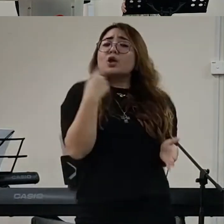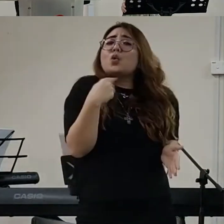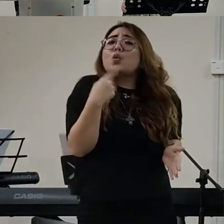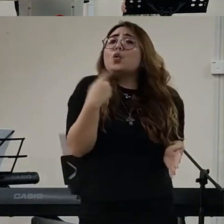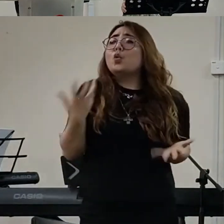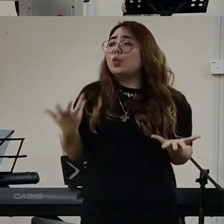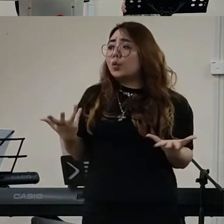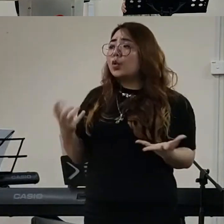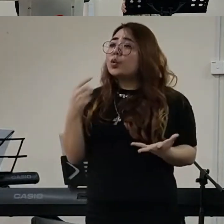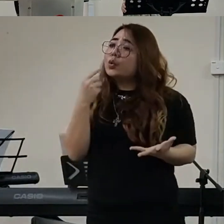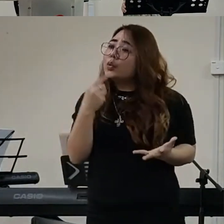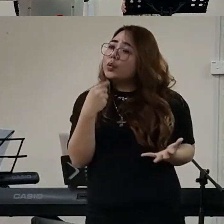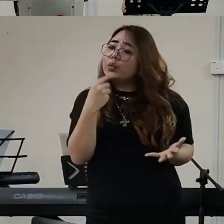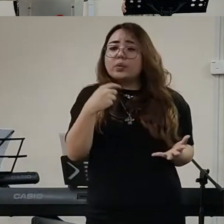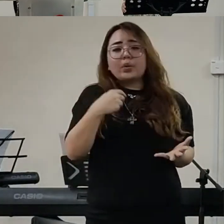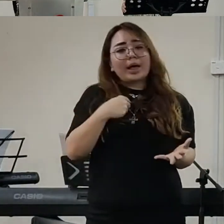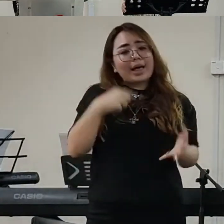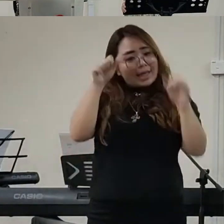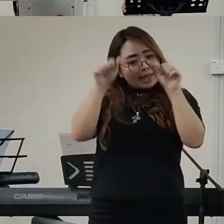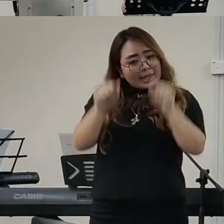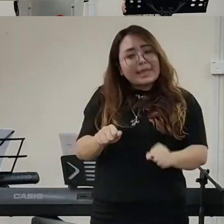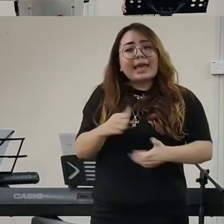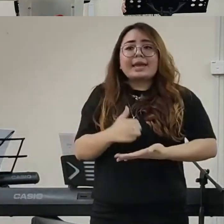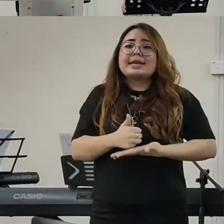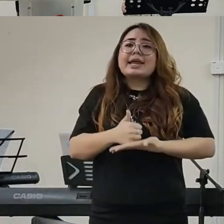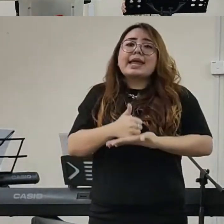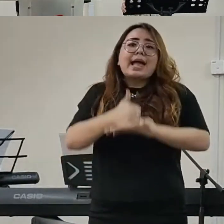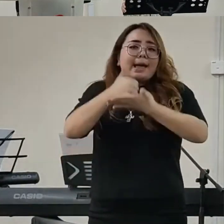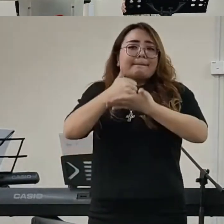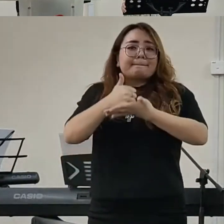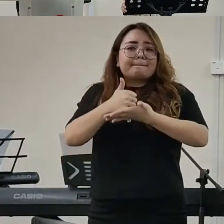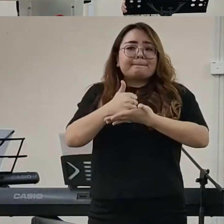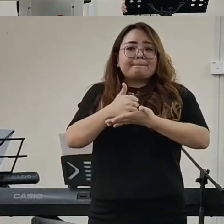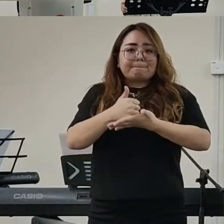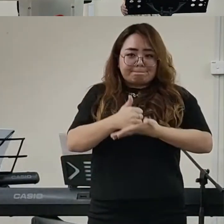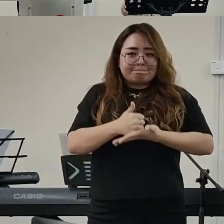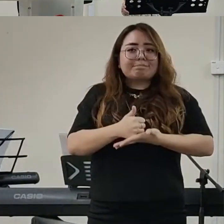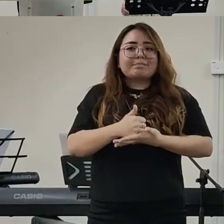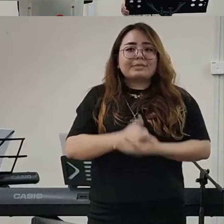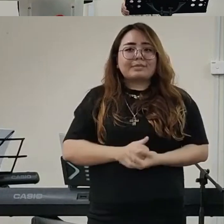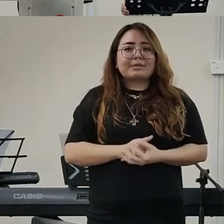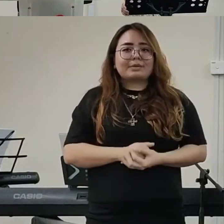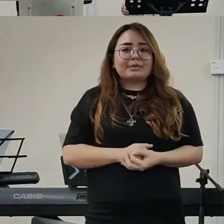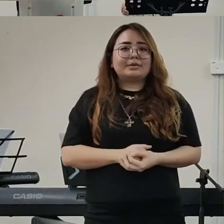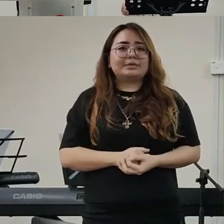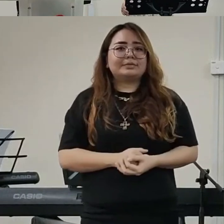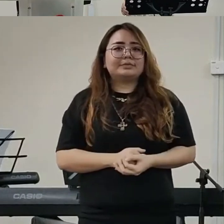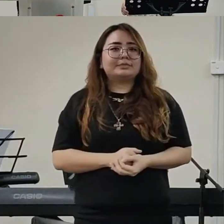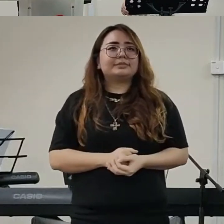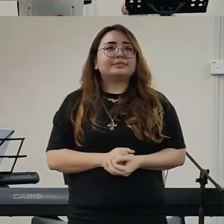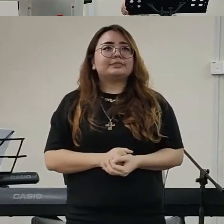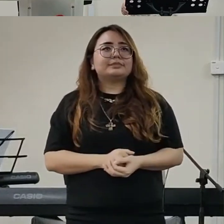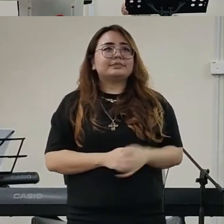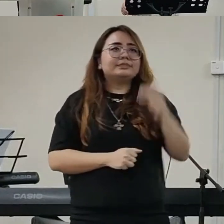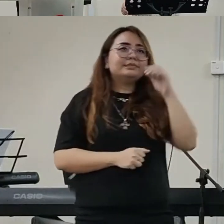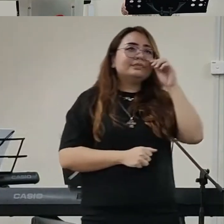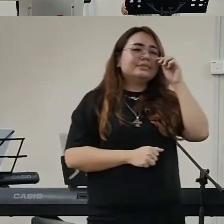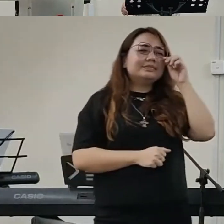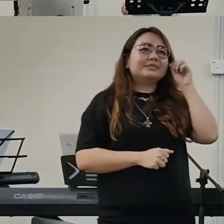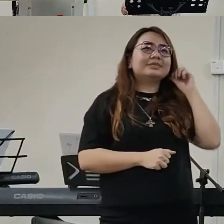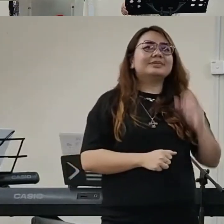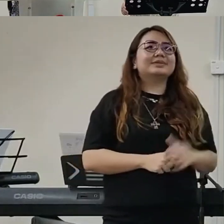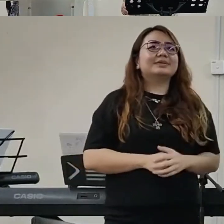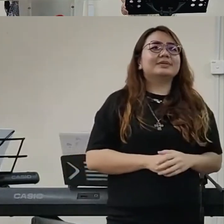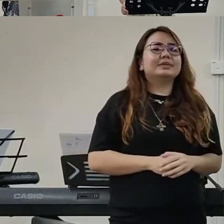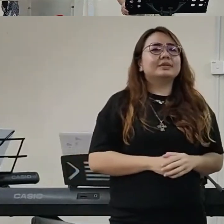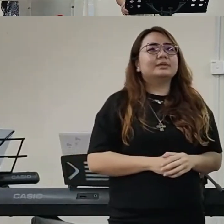going to church? No, I'm not going to church. Oh, that's the reason why you ask that person that question. There's a reason why God put that person in your life. Yes,